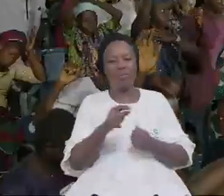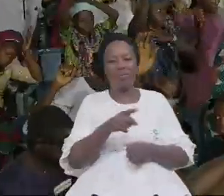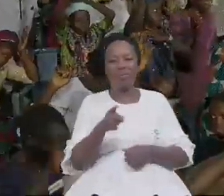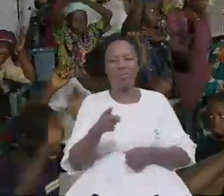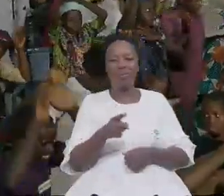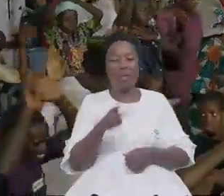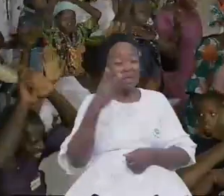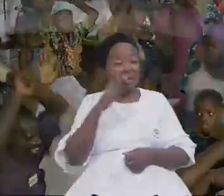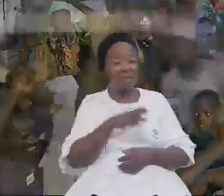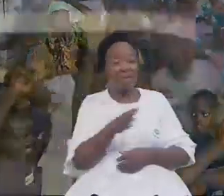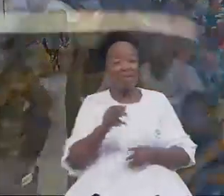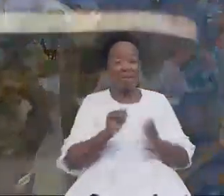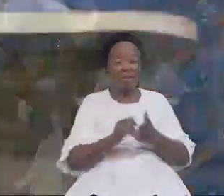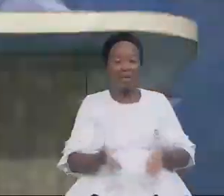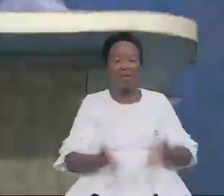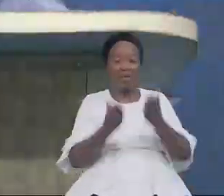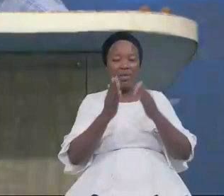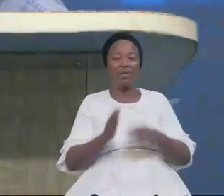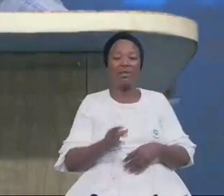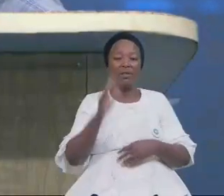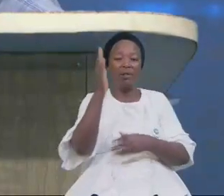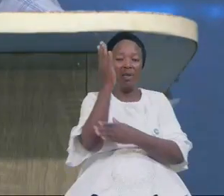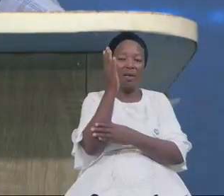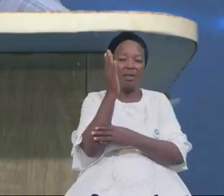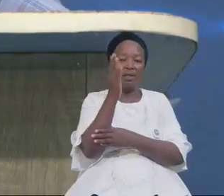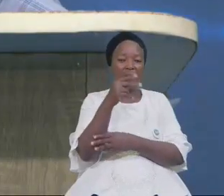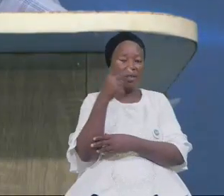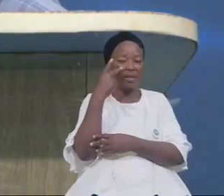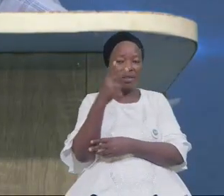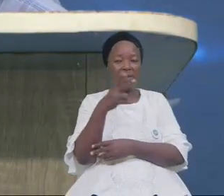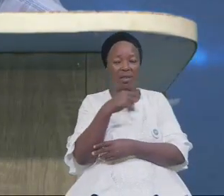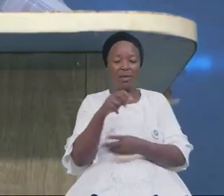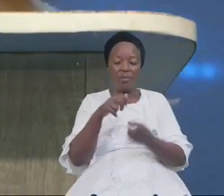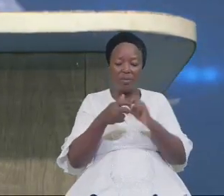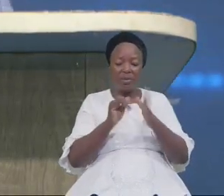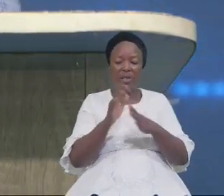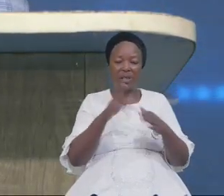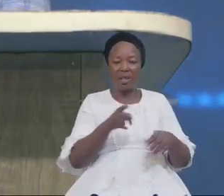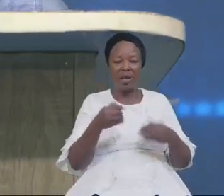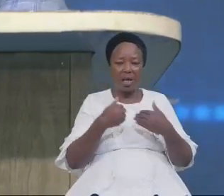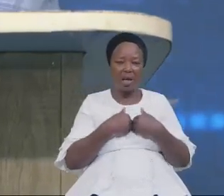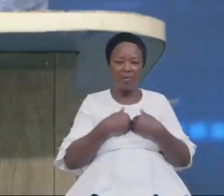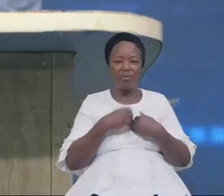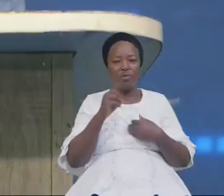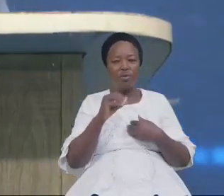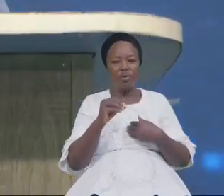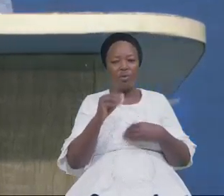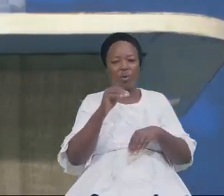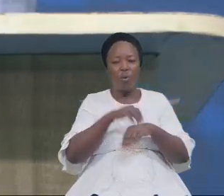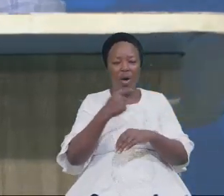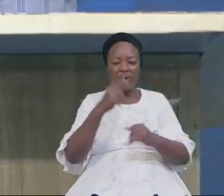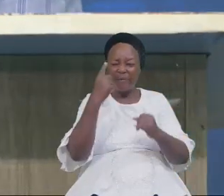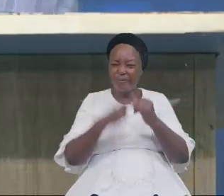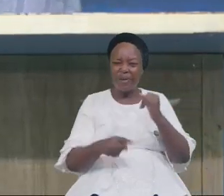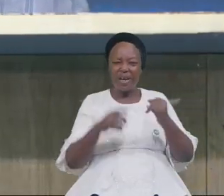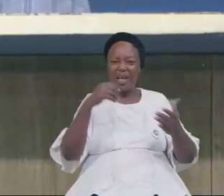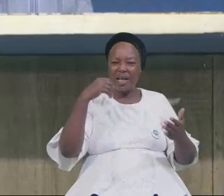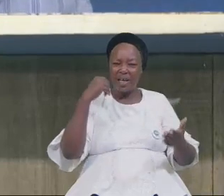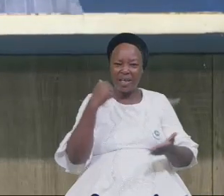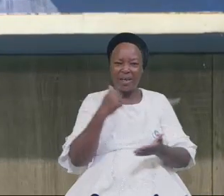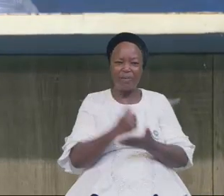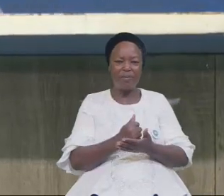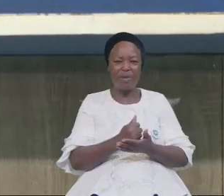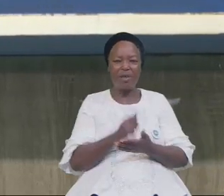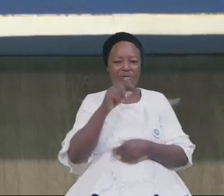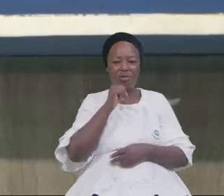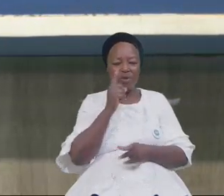who are raising up their hands and see the challenges they have. So at the final amen, you're not just